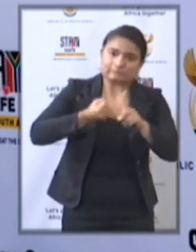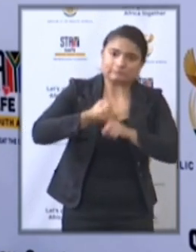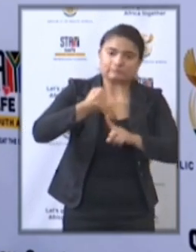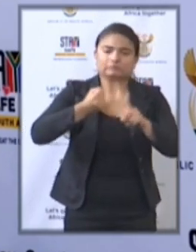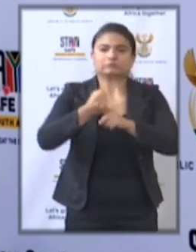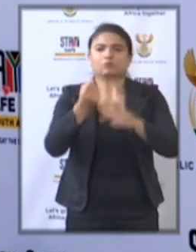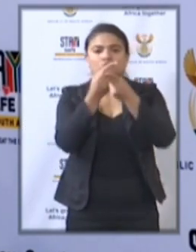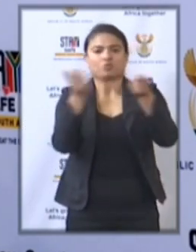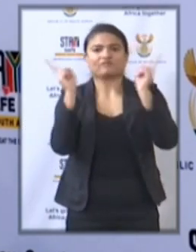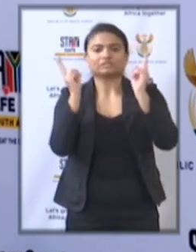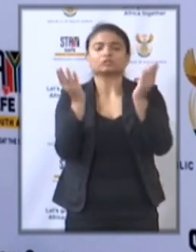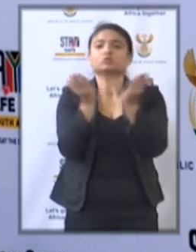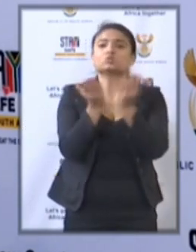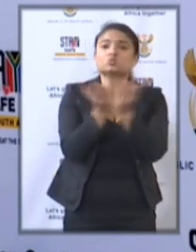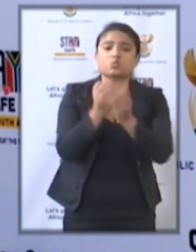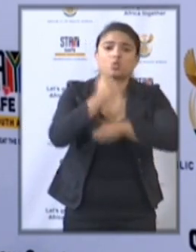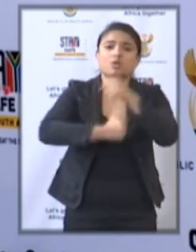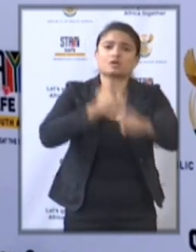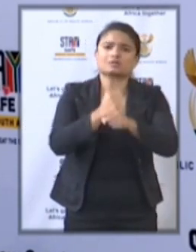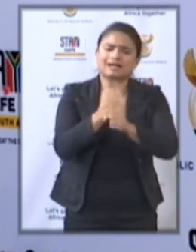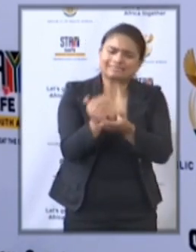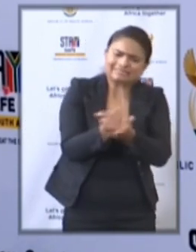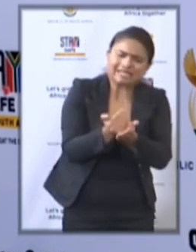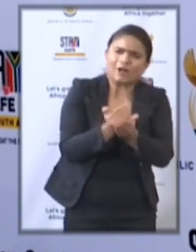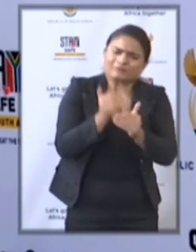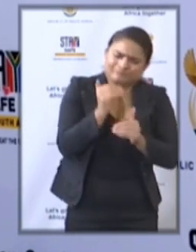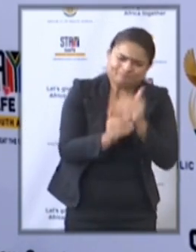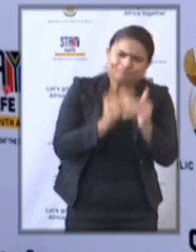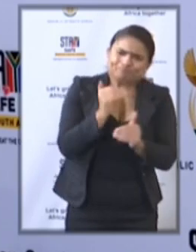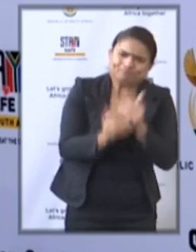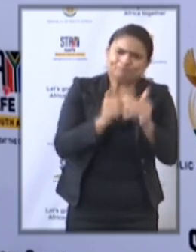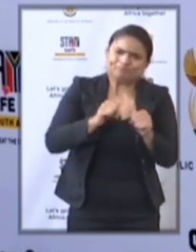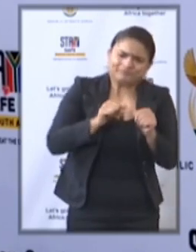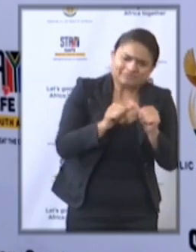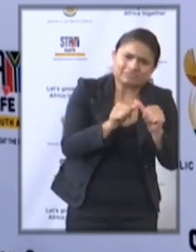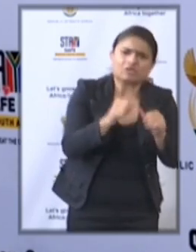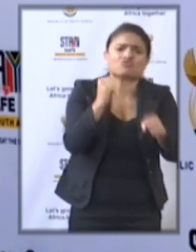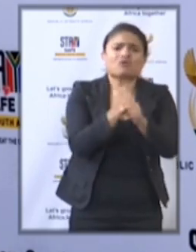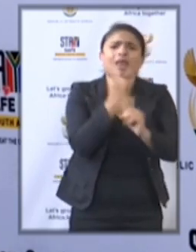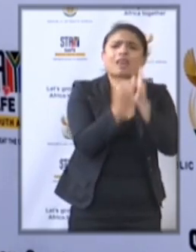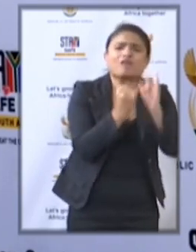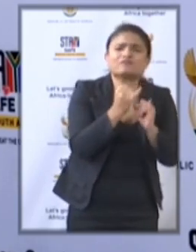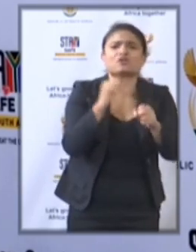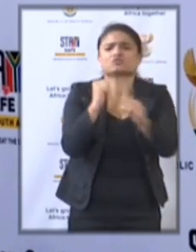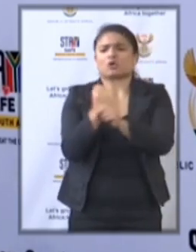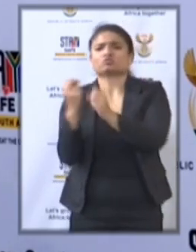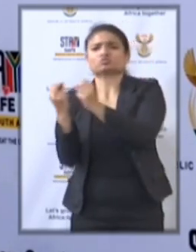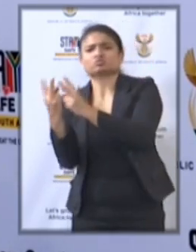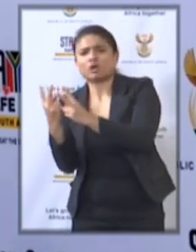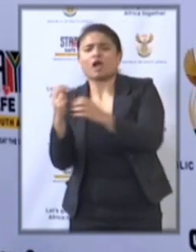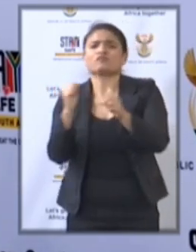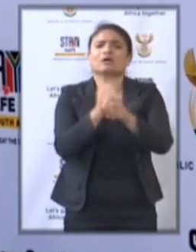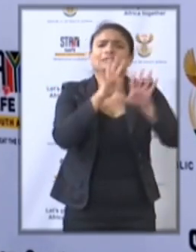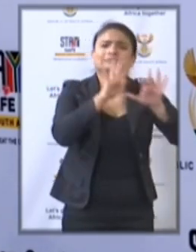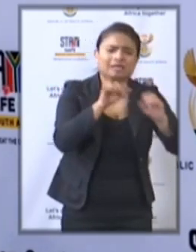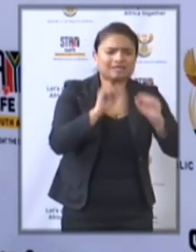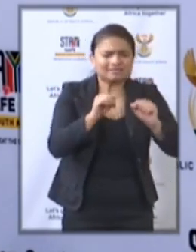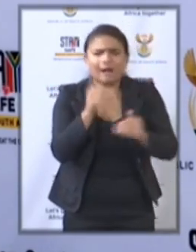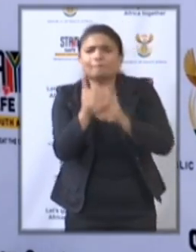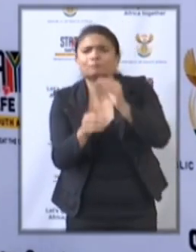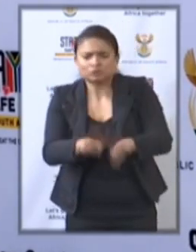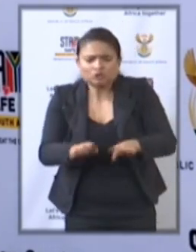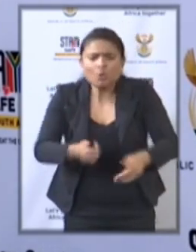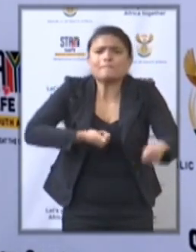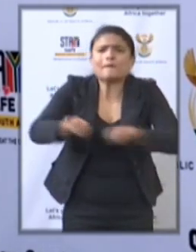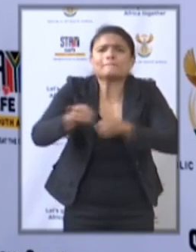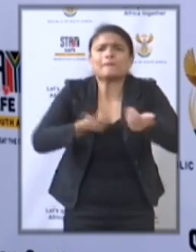for that matter, your grade 12s, now followed by grade 11s. We ourselves, also in